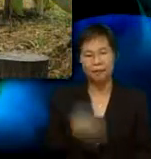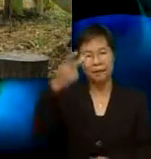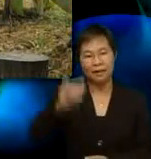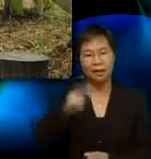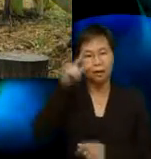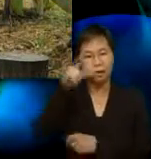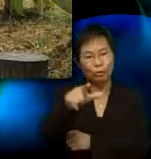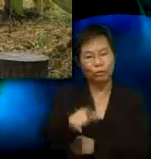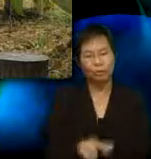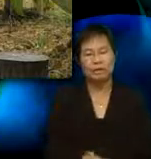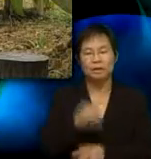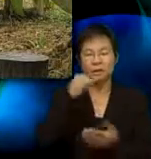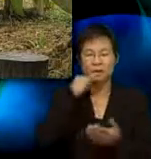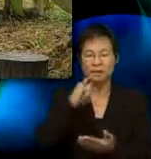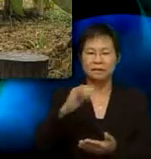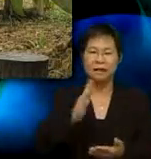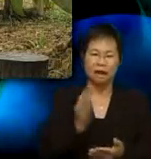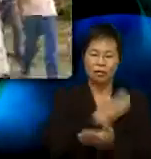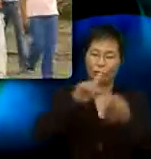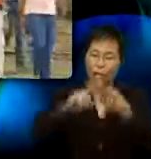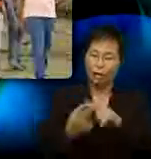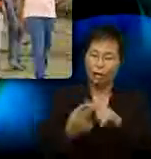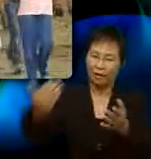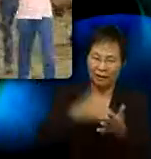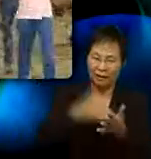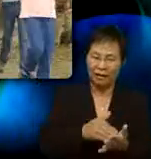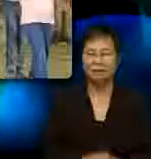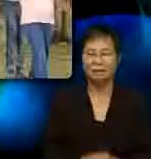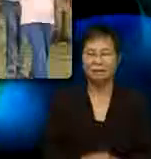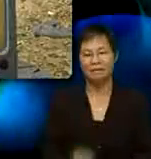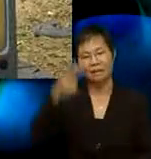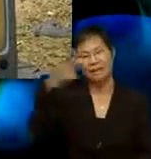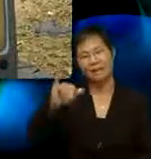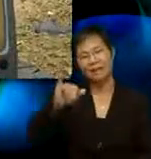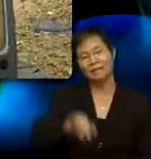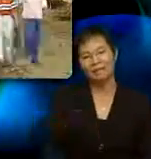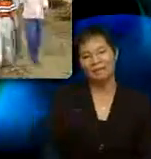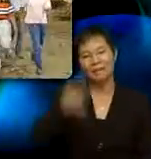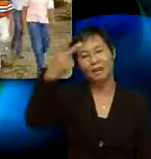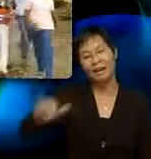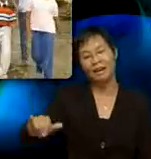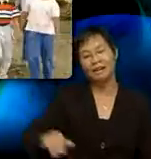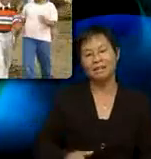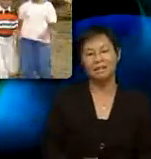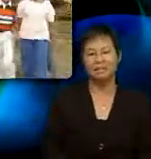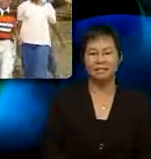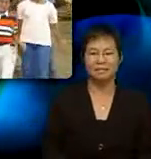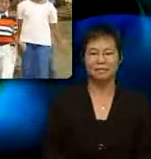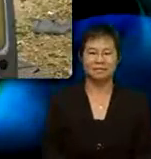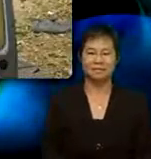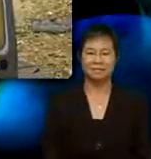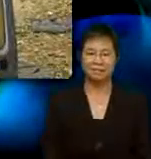Hey, look! It's our friends again. Hi Hi there, all of